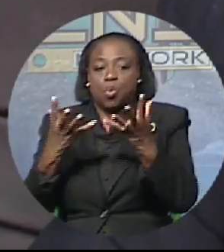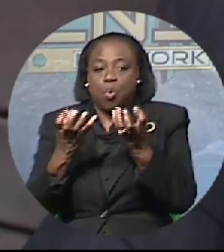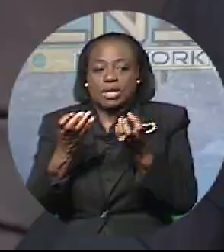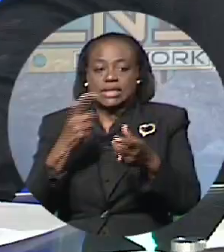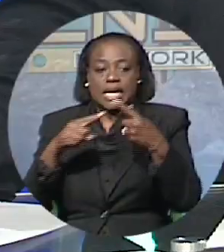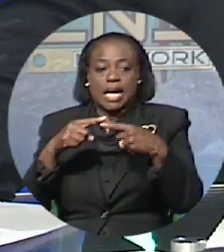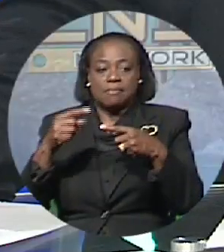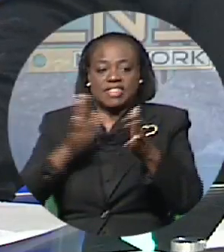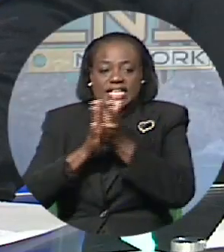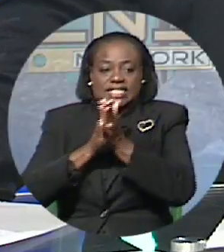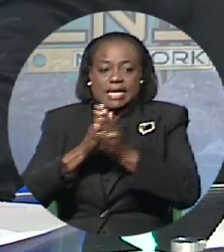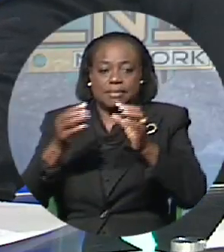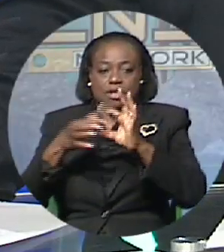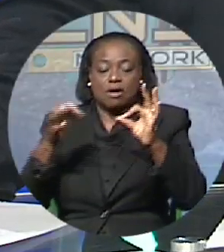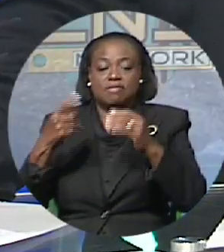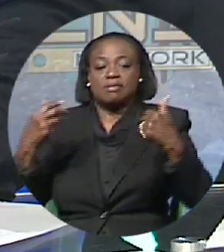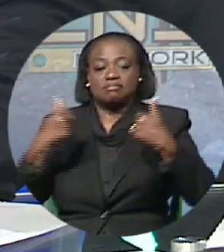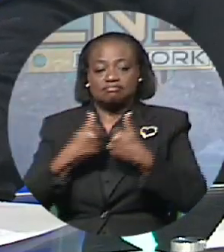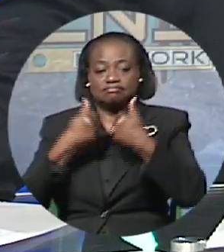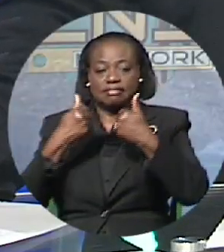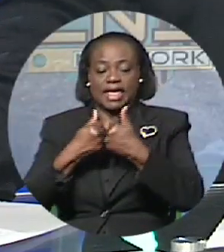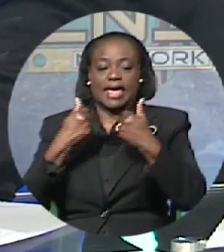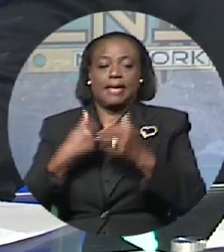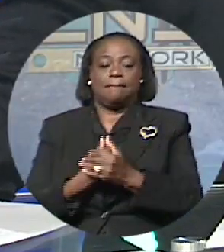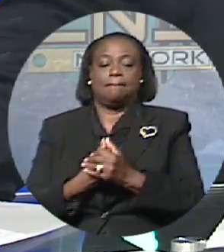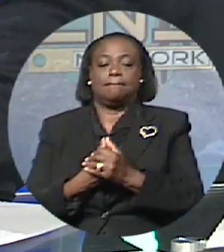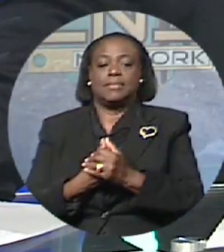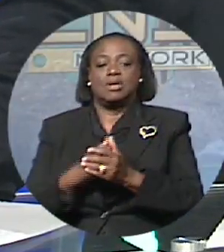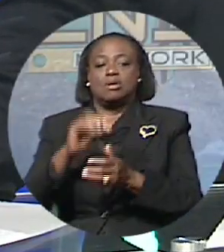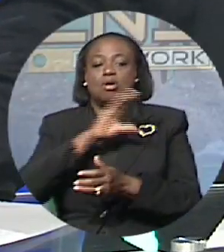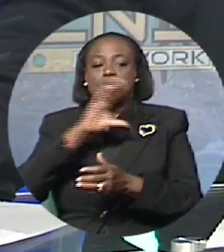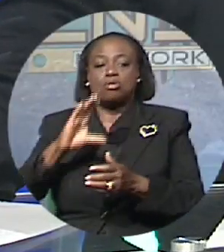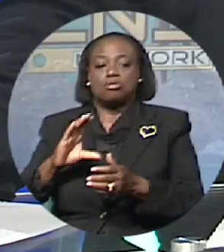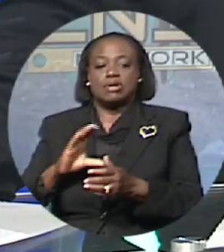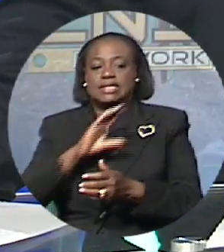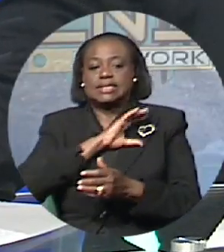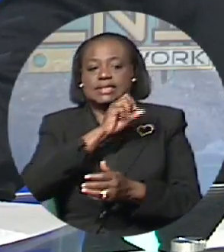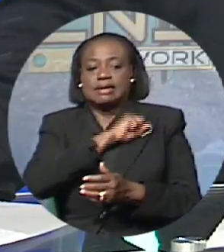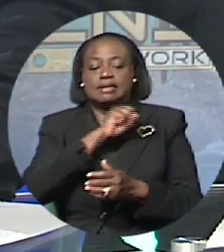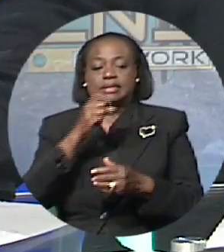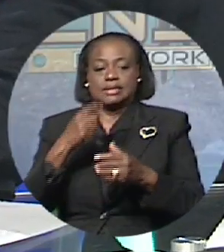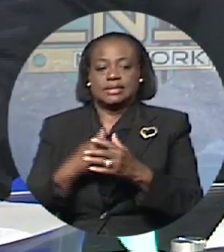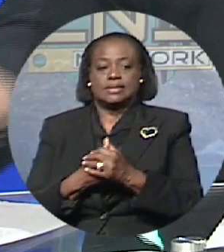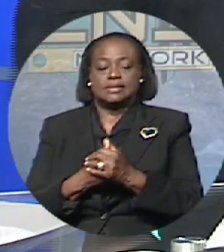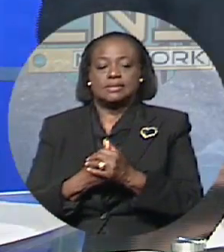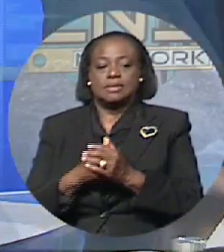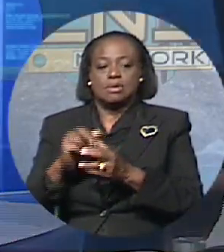game. And that's a look at sports. I'm Chris Saunders, regional news and weather still to come.